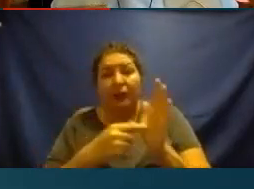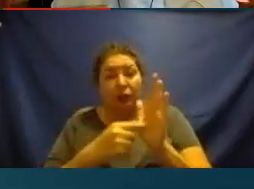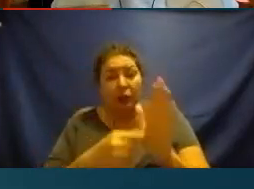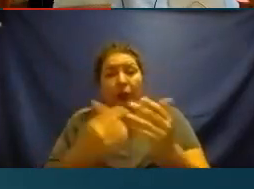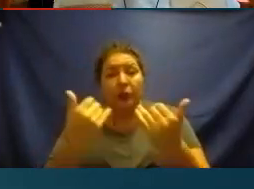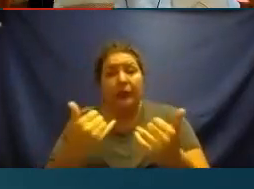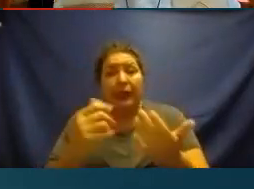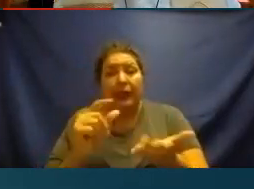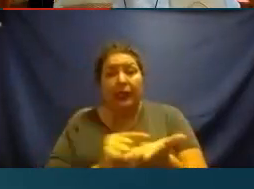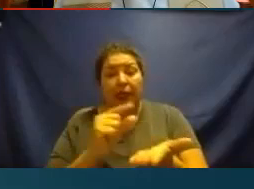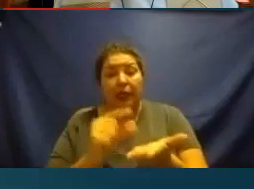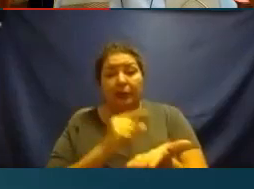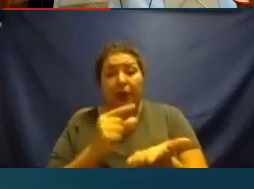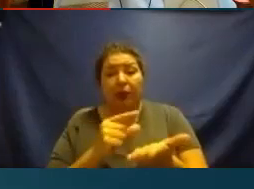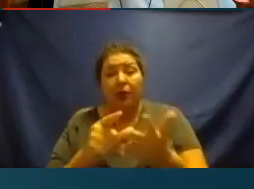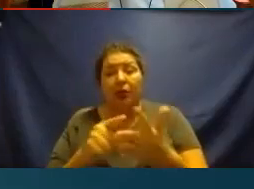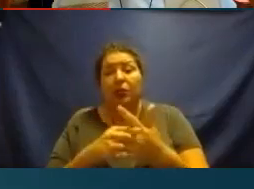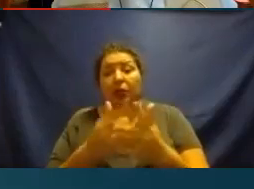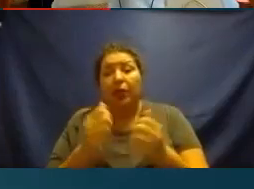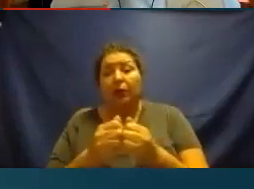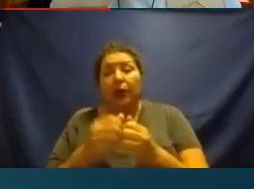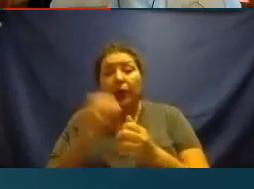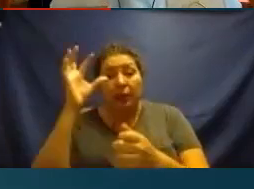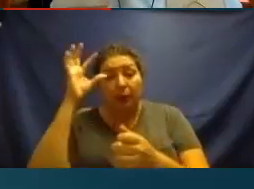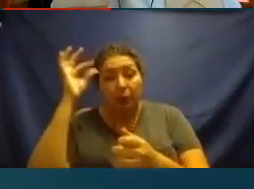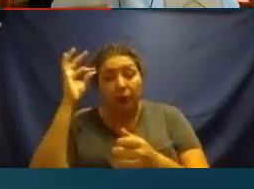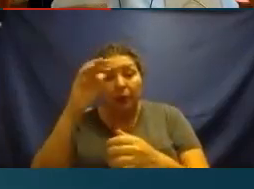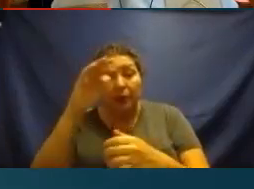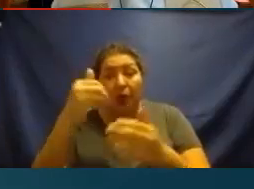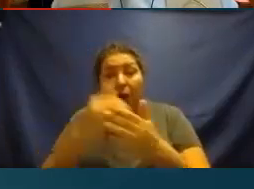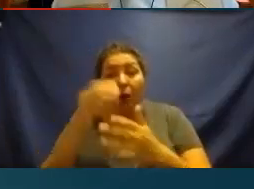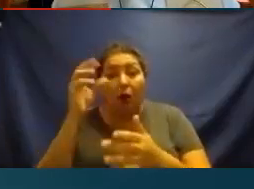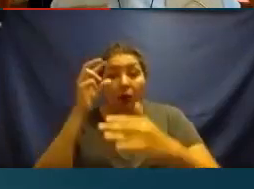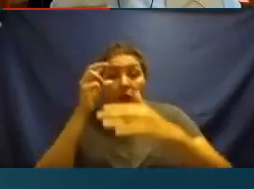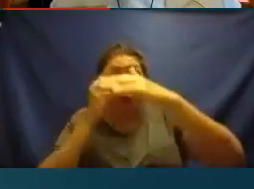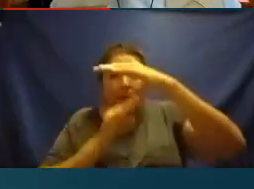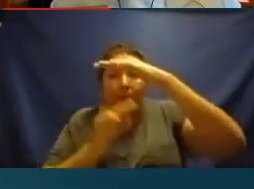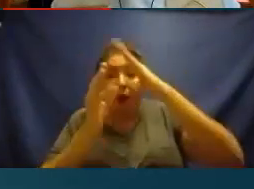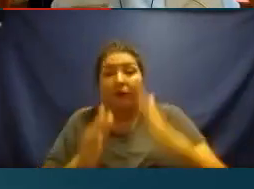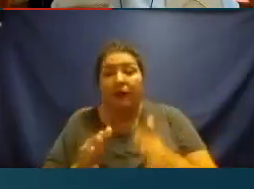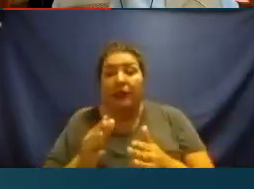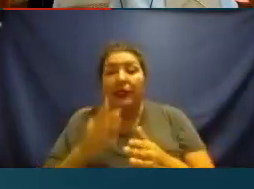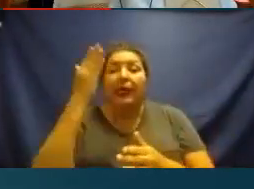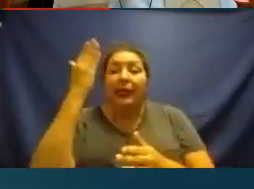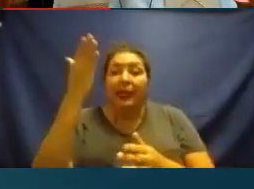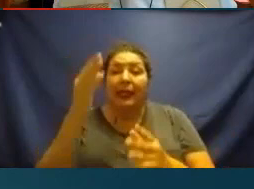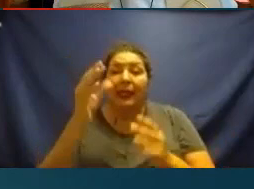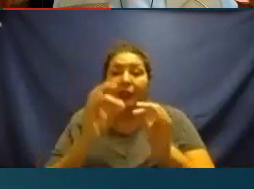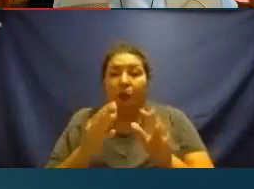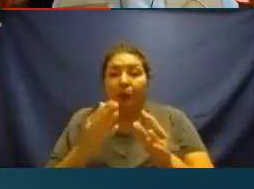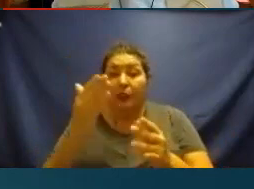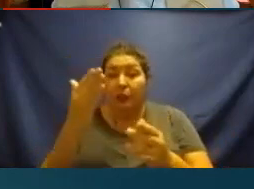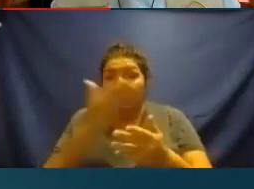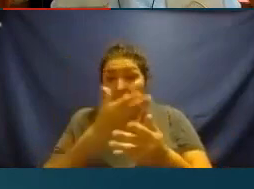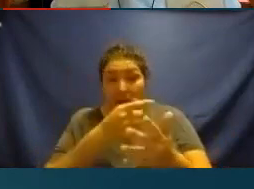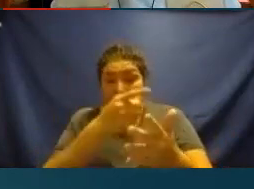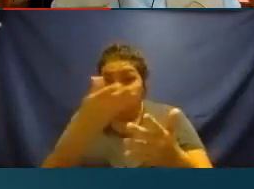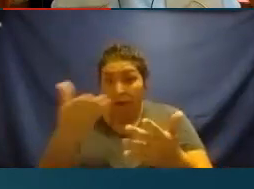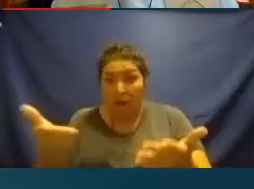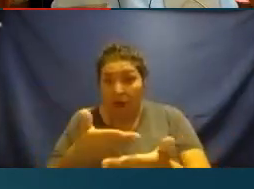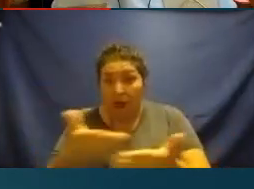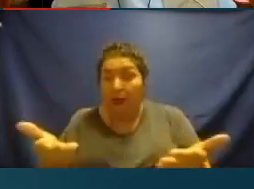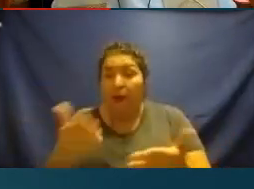Gospel. Beginning with Moses and all the prophets, he interpreted to them all the Scriptures, the